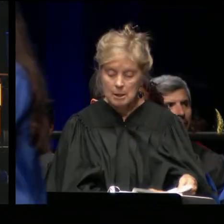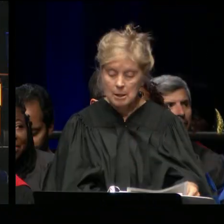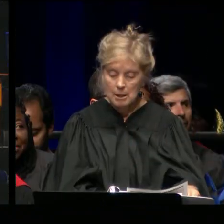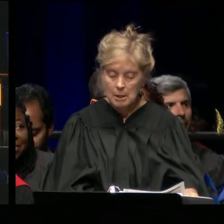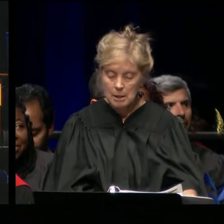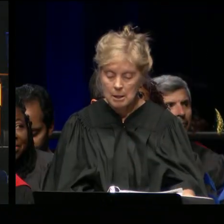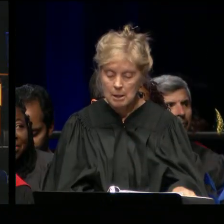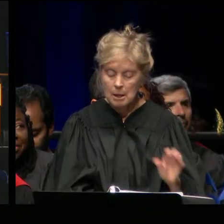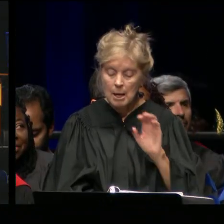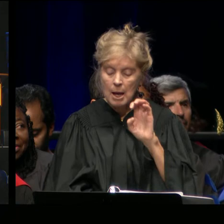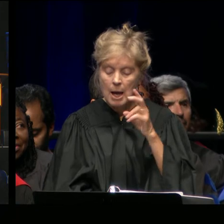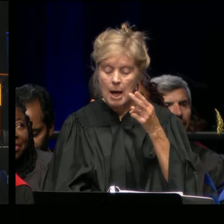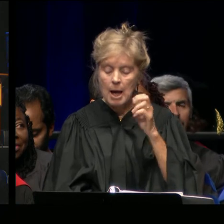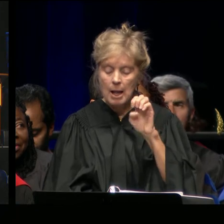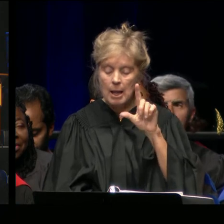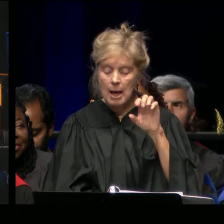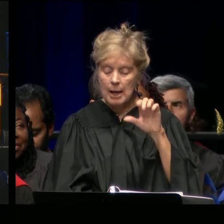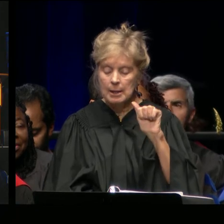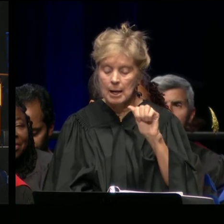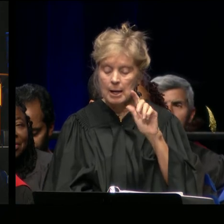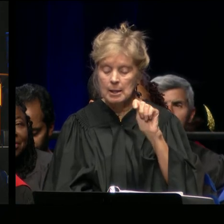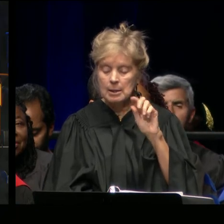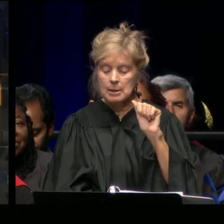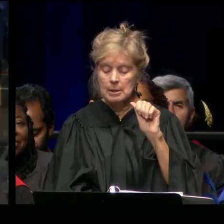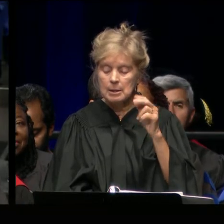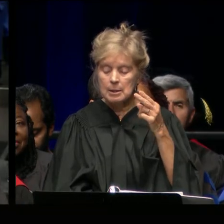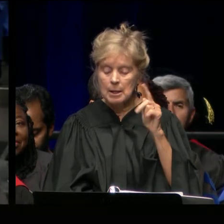Helena Tahtabas.